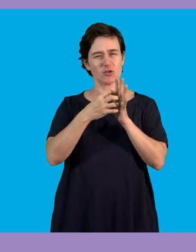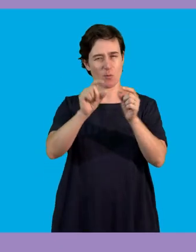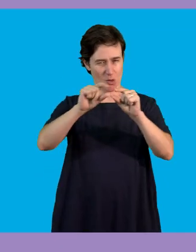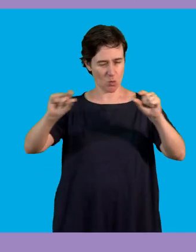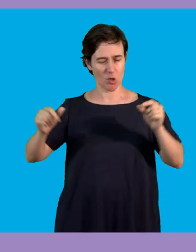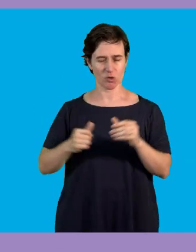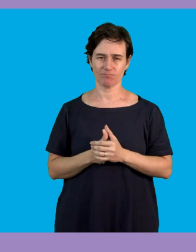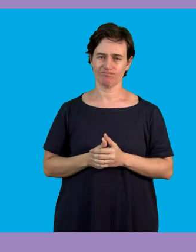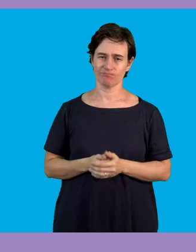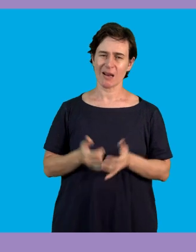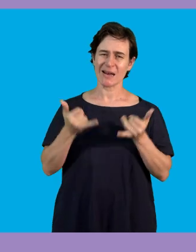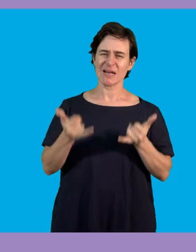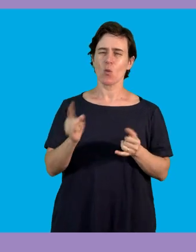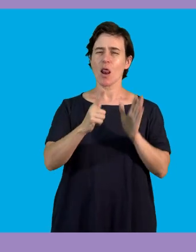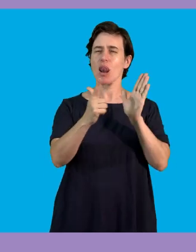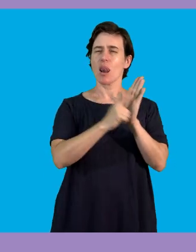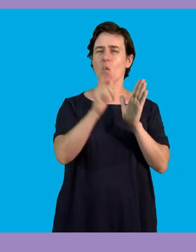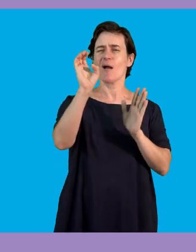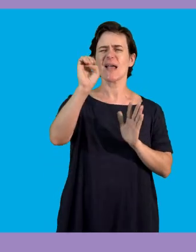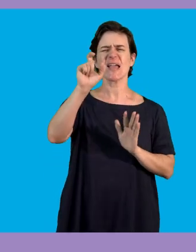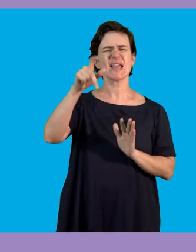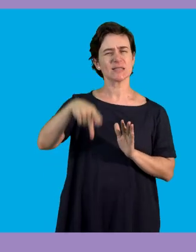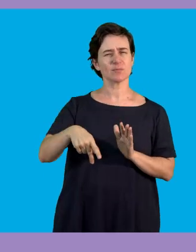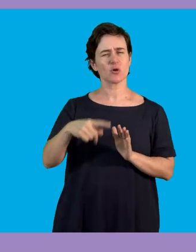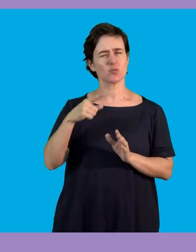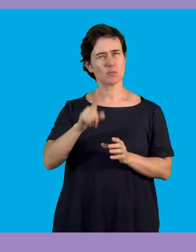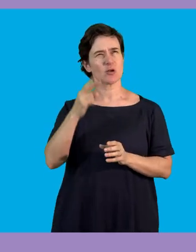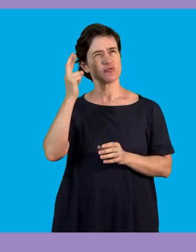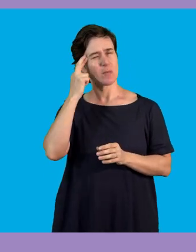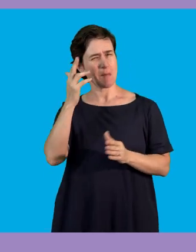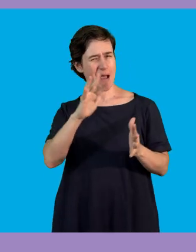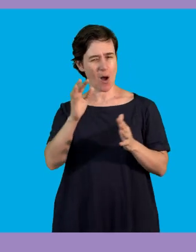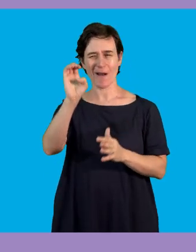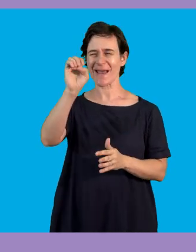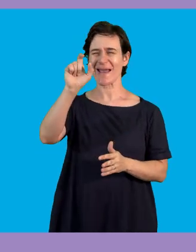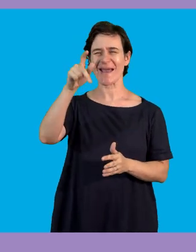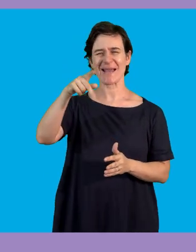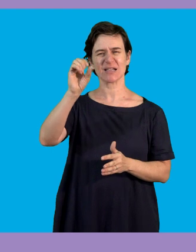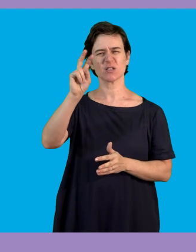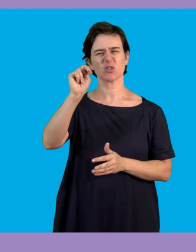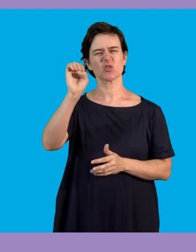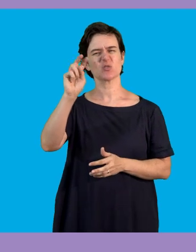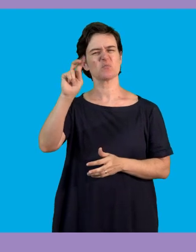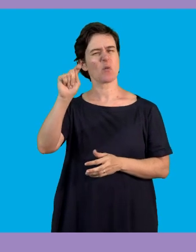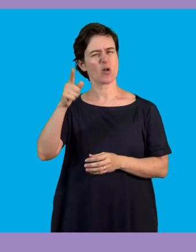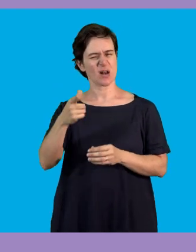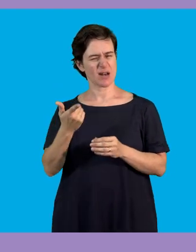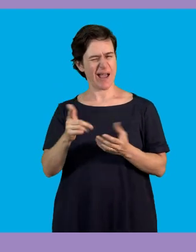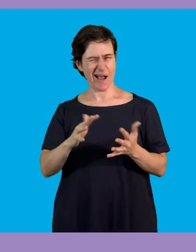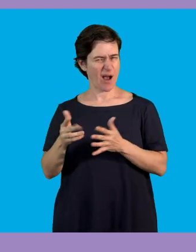equations, and now we are looking at laws of exponents to remind ourselves how they work in